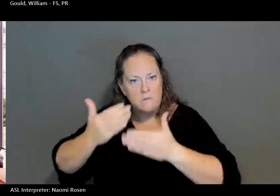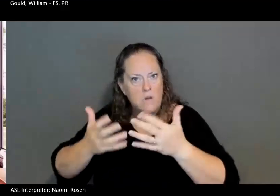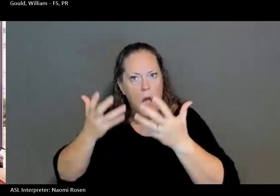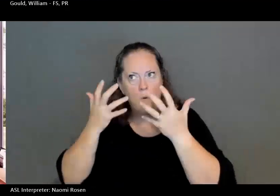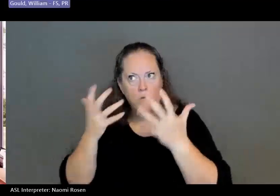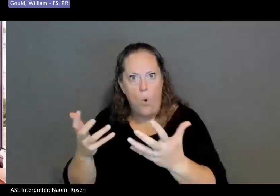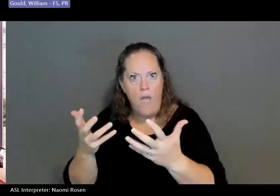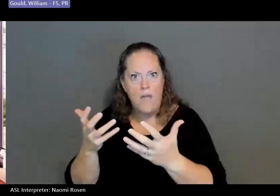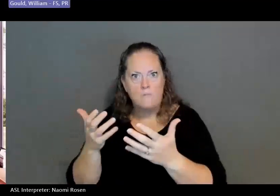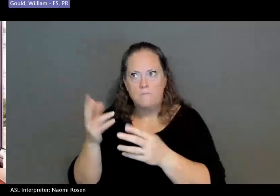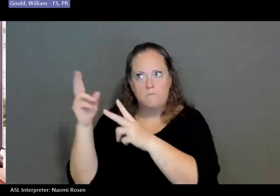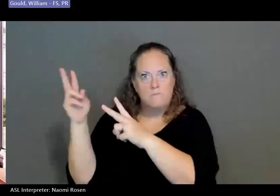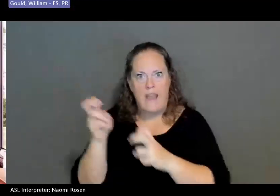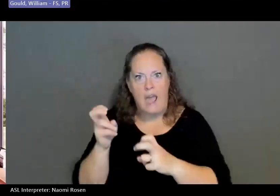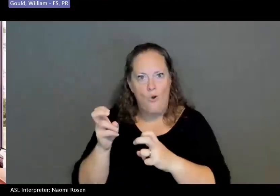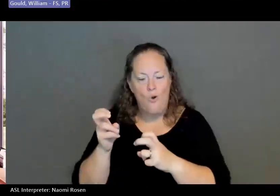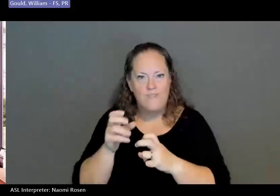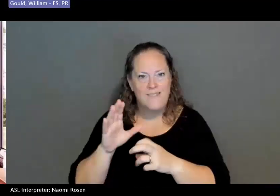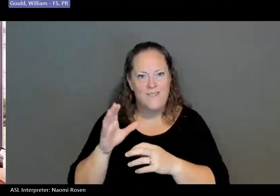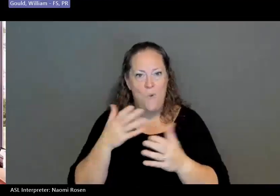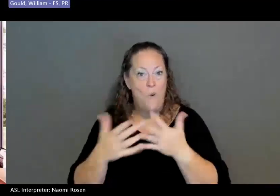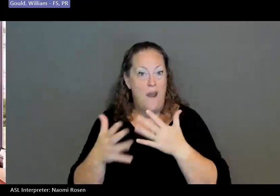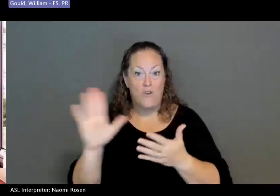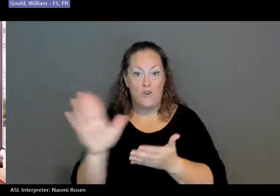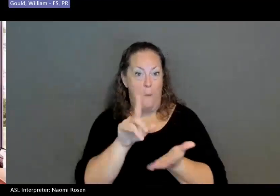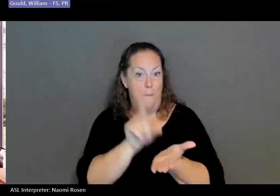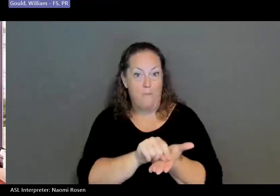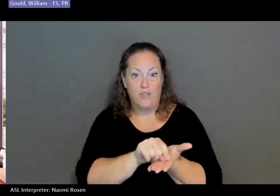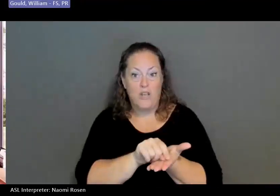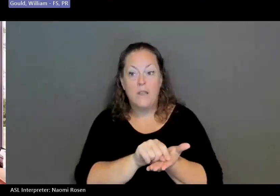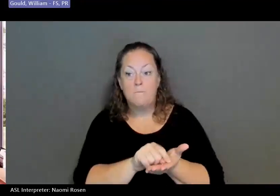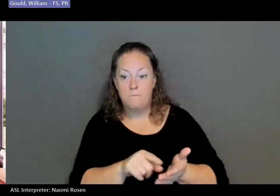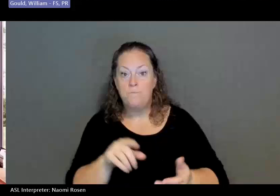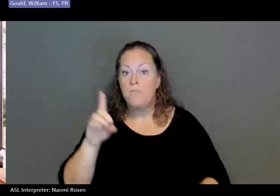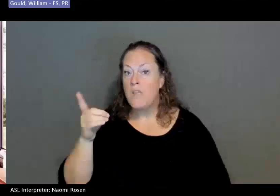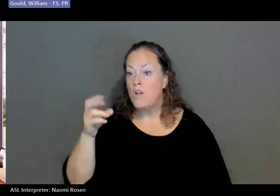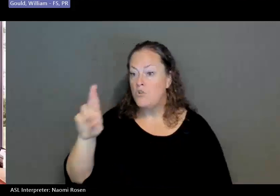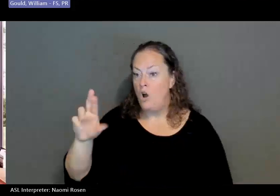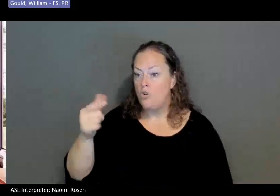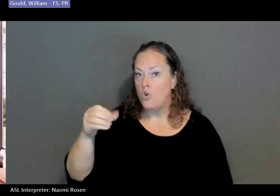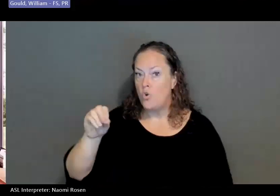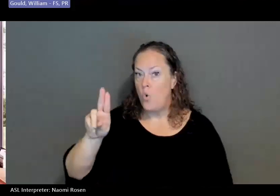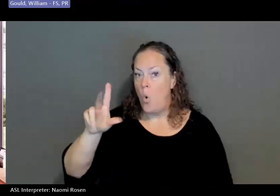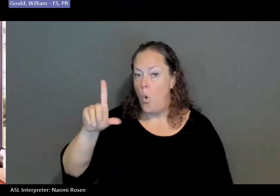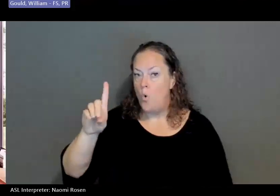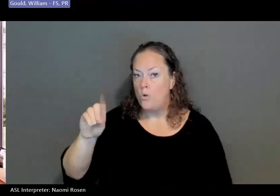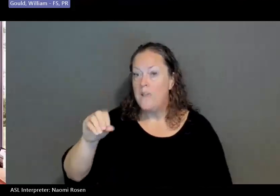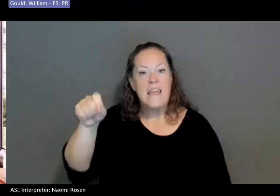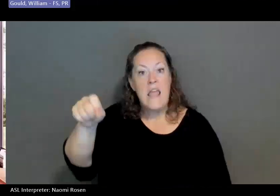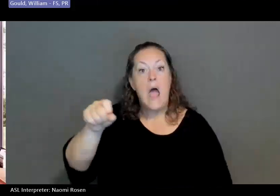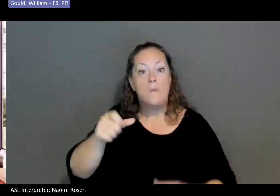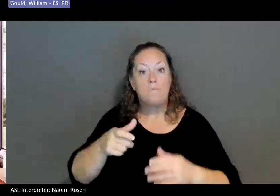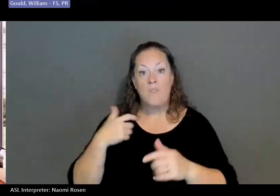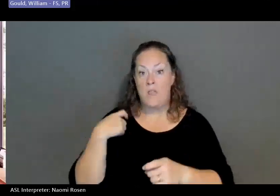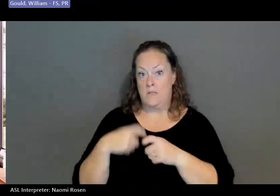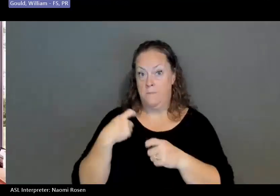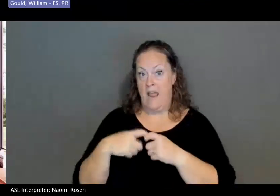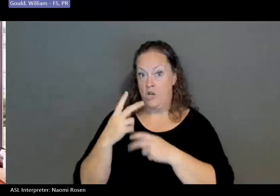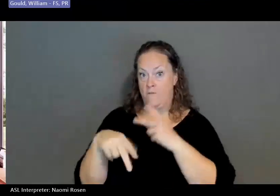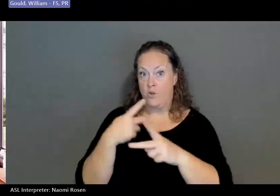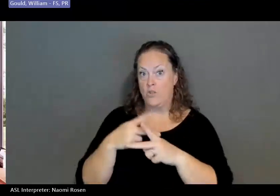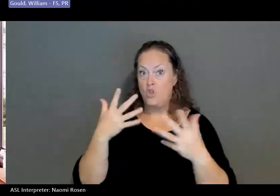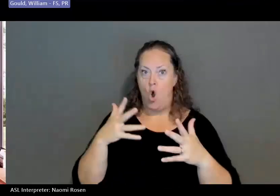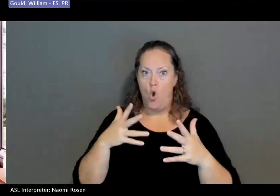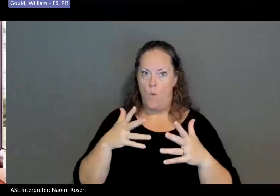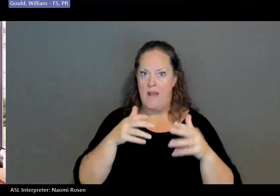published. Sure, we've made most of them. The Spanish versions are available online. We're still